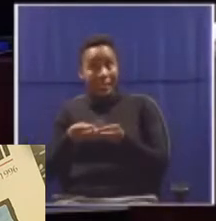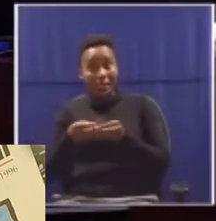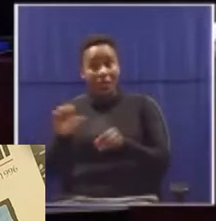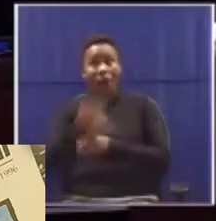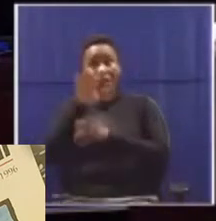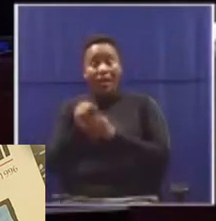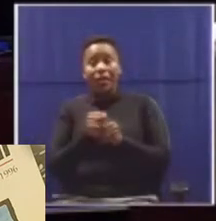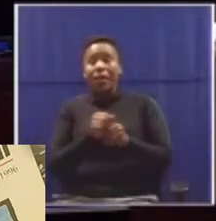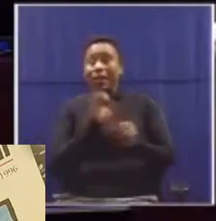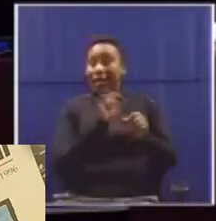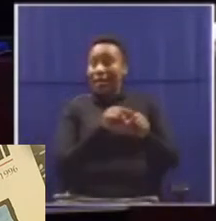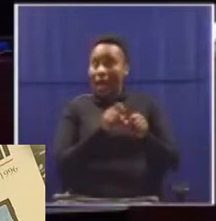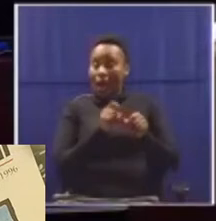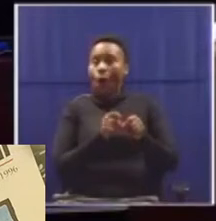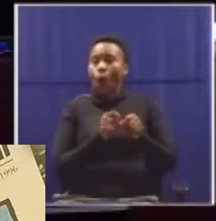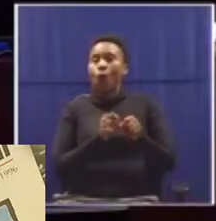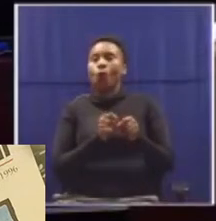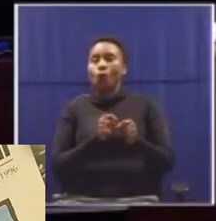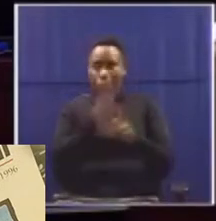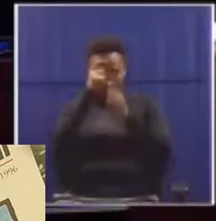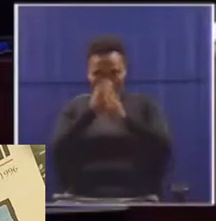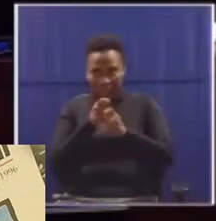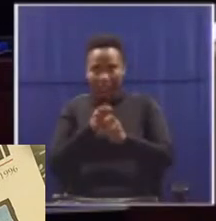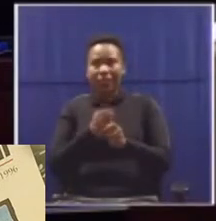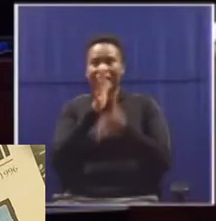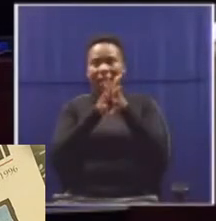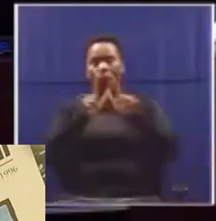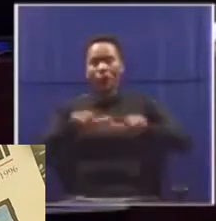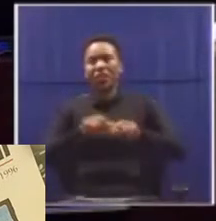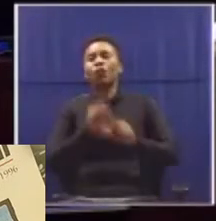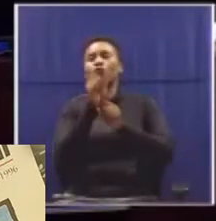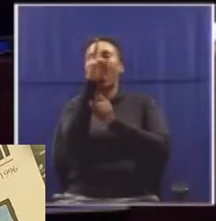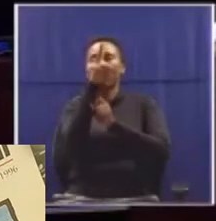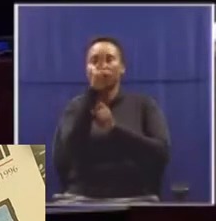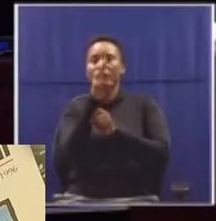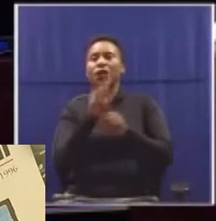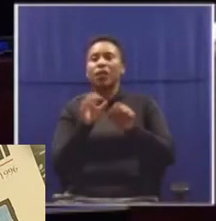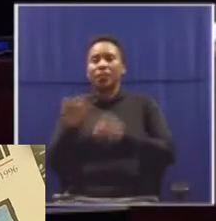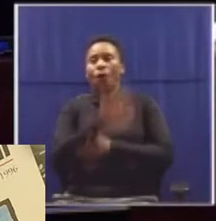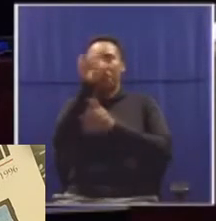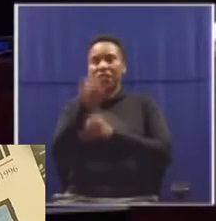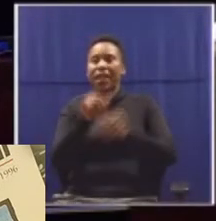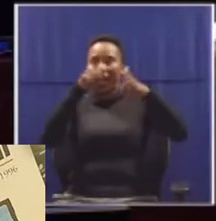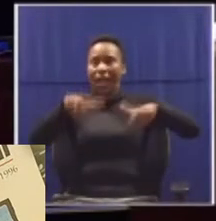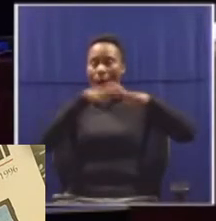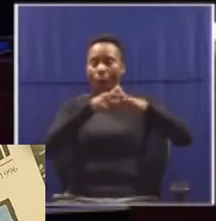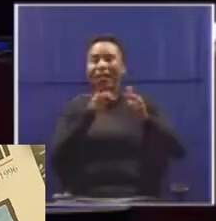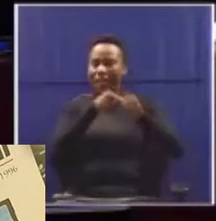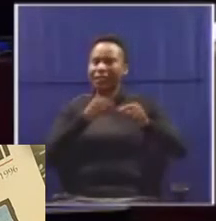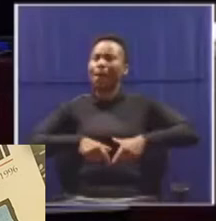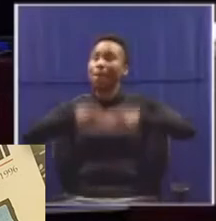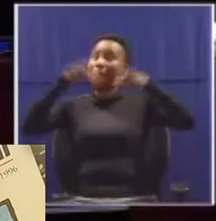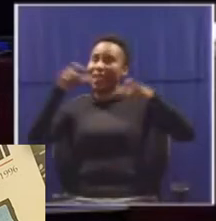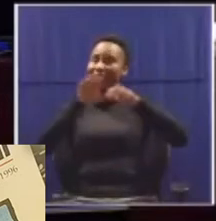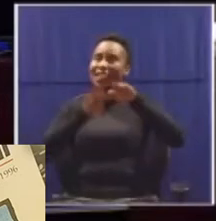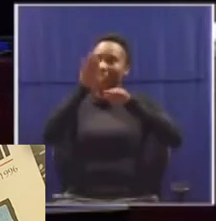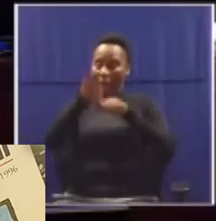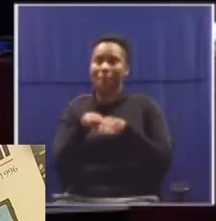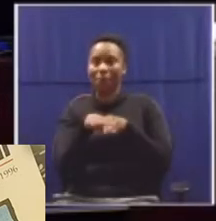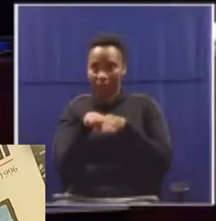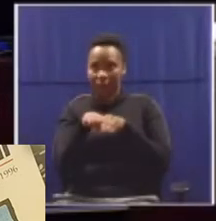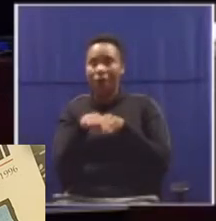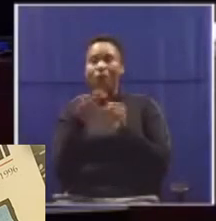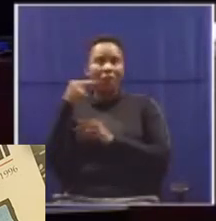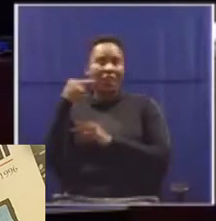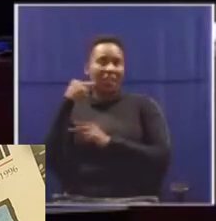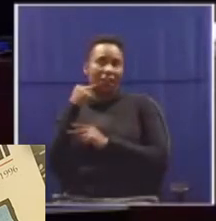African sign language as the 12th official South African language we take one giant step for rights of deaf South Africans but we